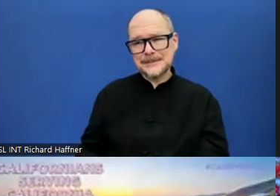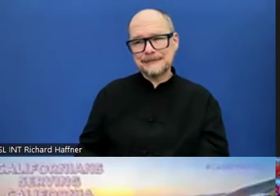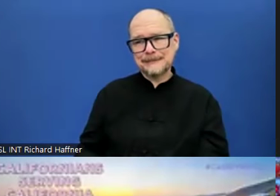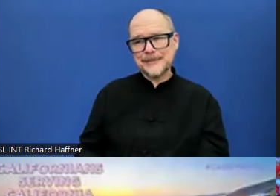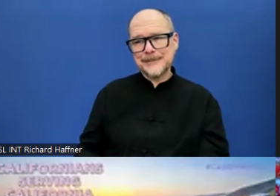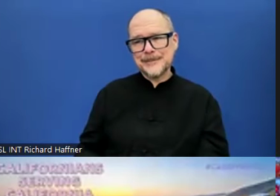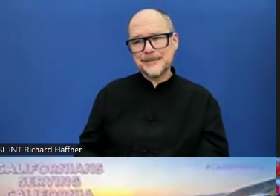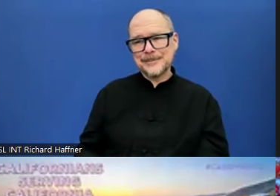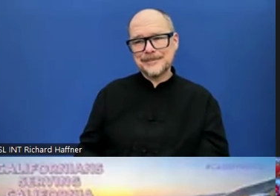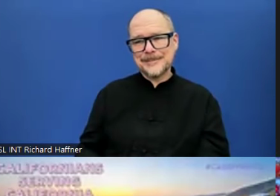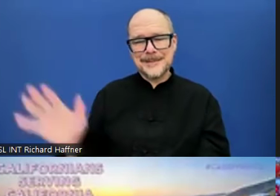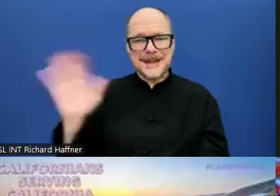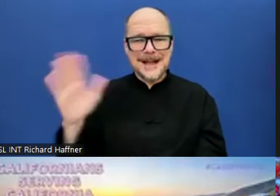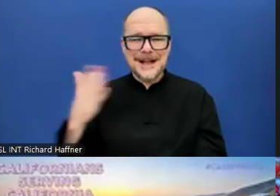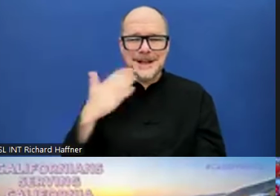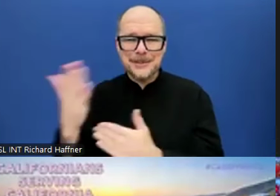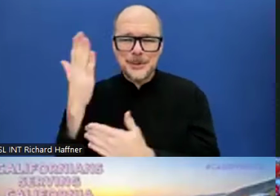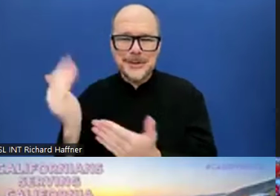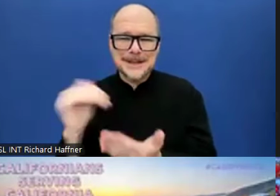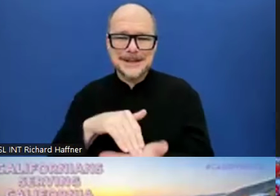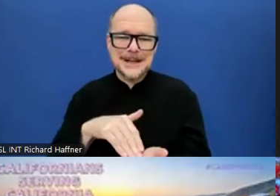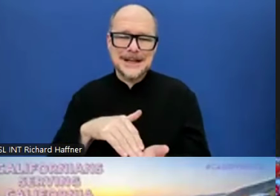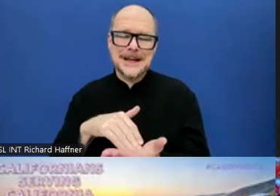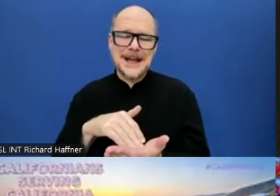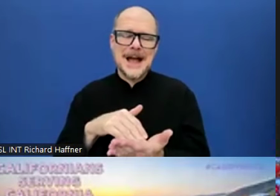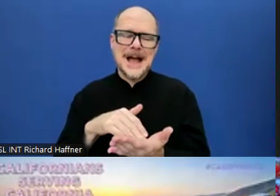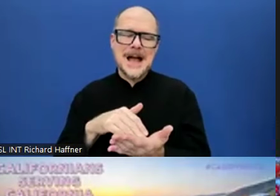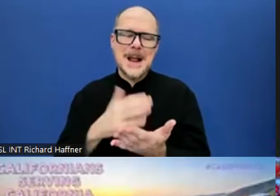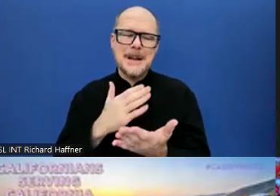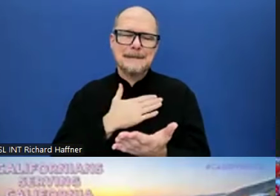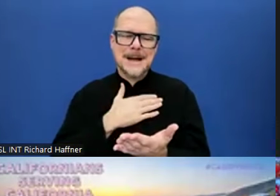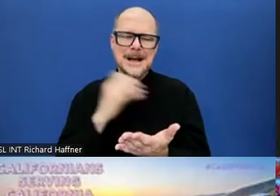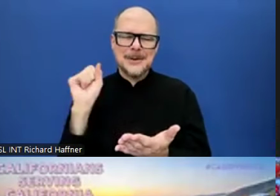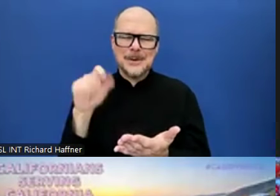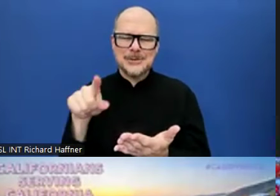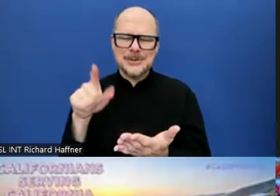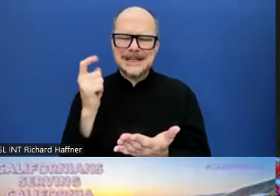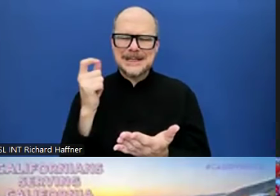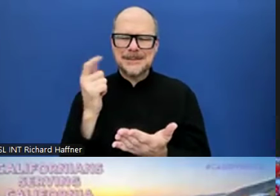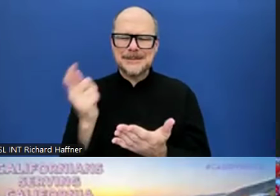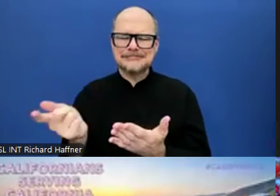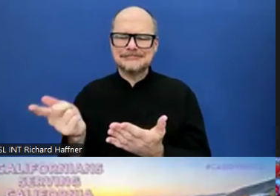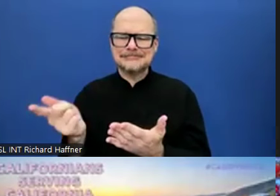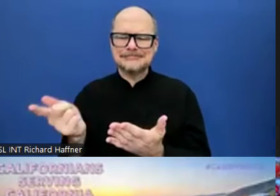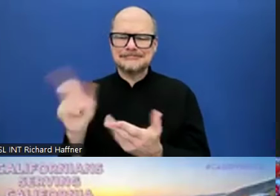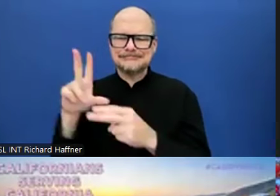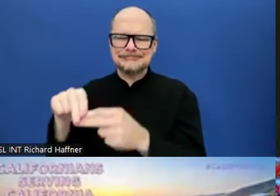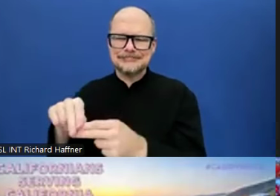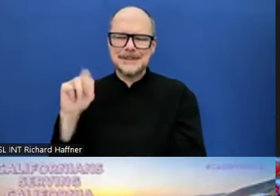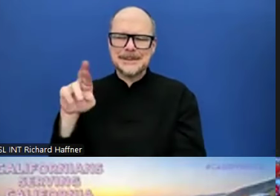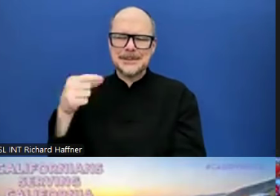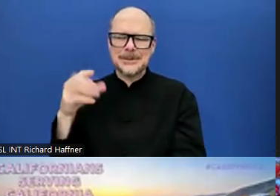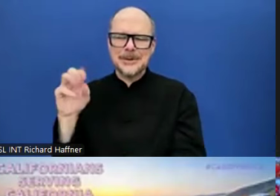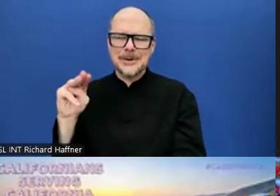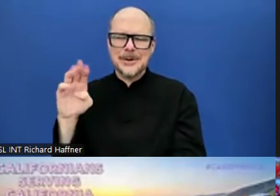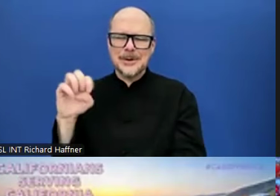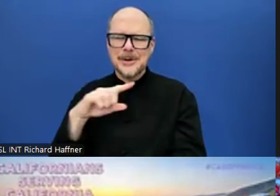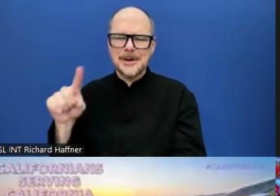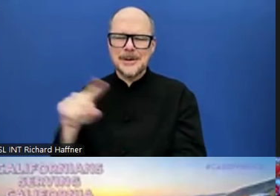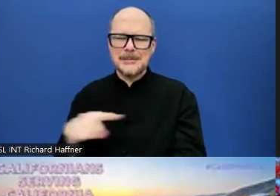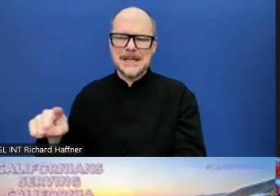Hi, good morning again, everyone. My question is kind of piggybacking off of Mr. Gomez. So